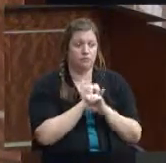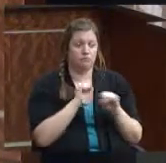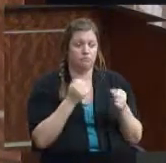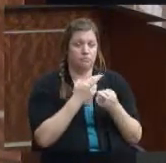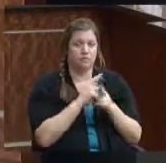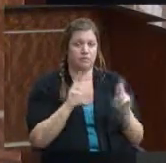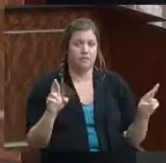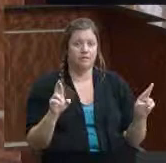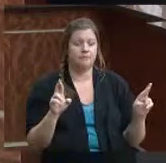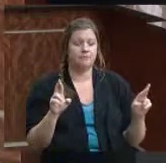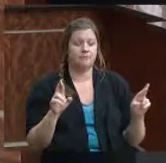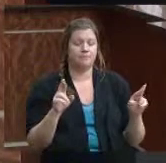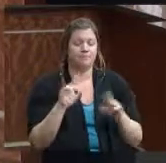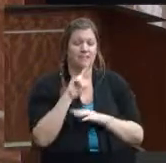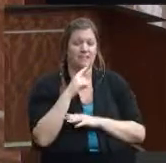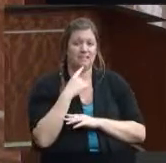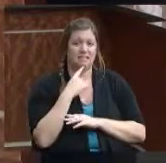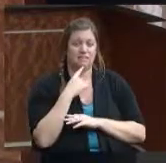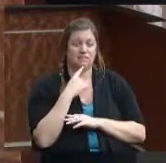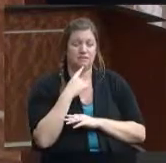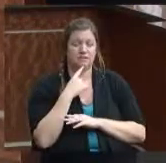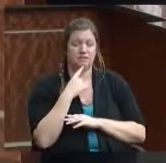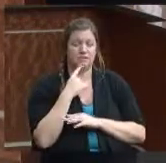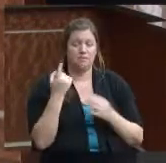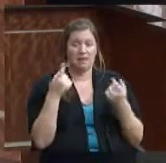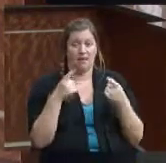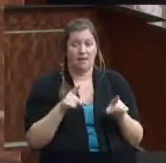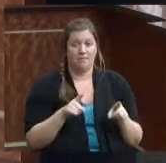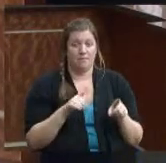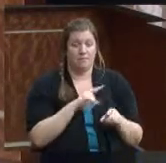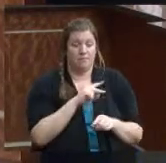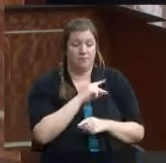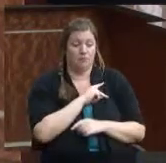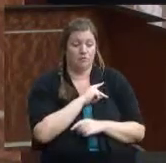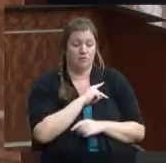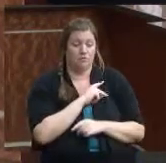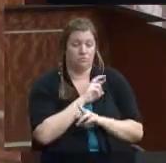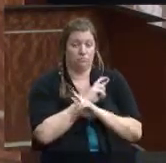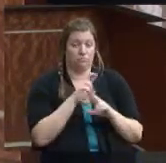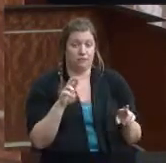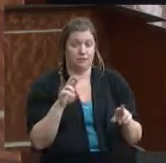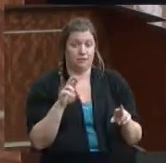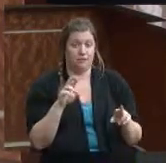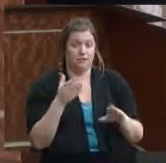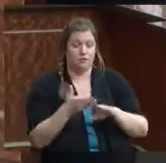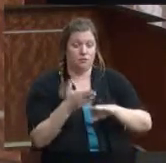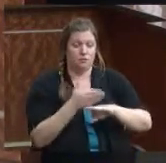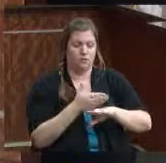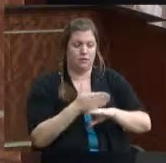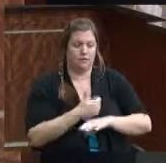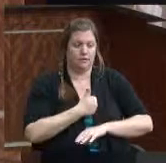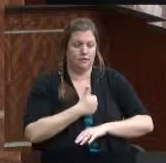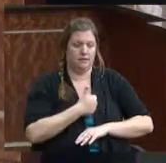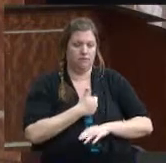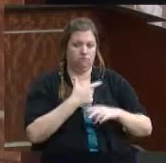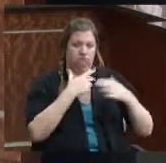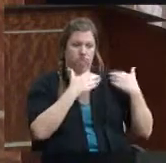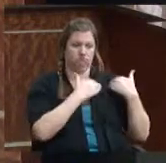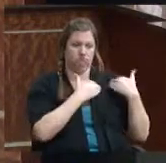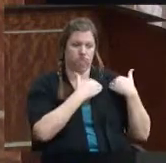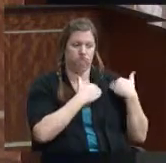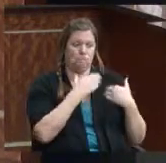safety, and to seriously contemplate the state of their personal preparedness, increase their self-reliance,